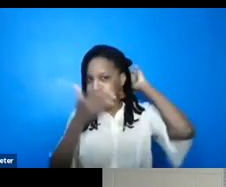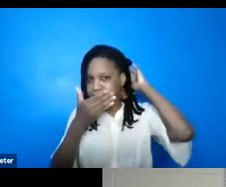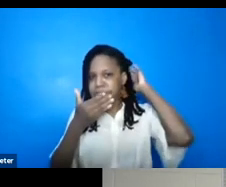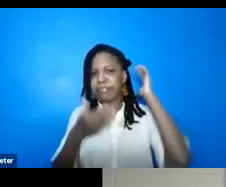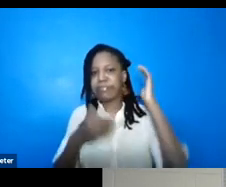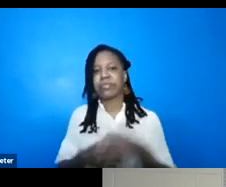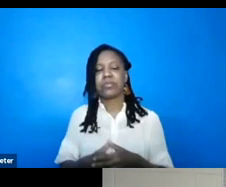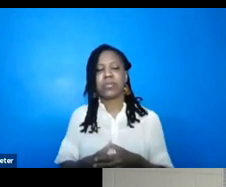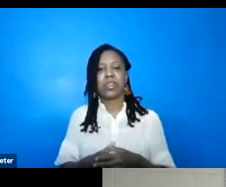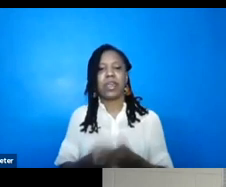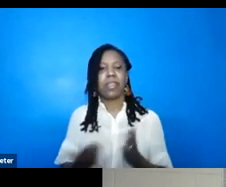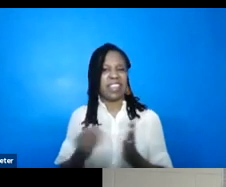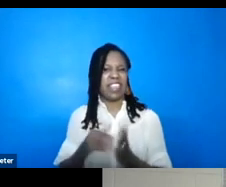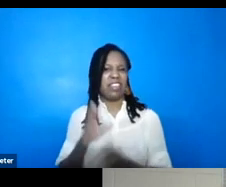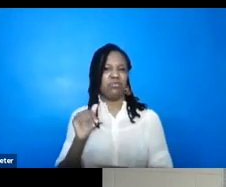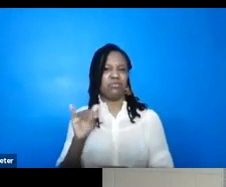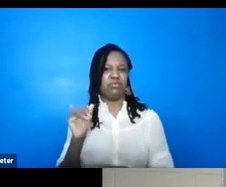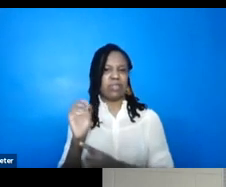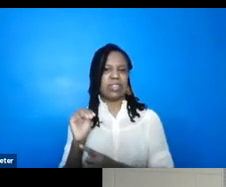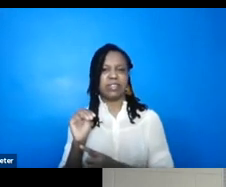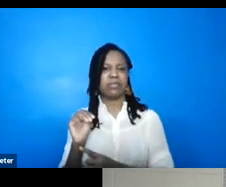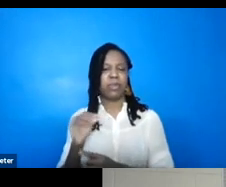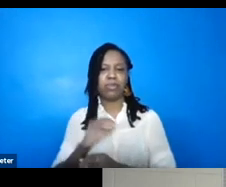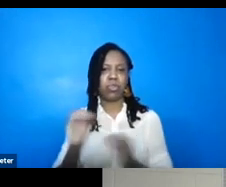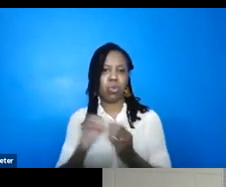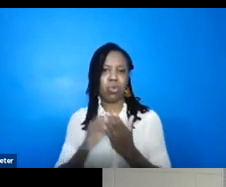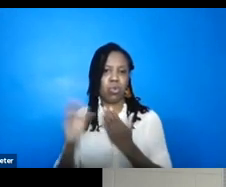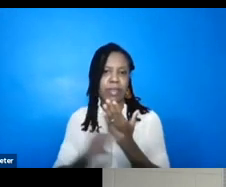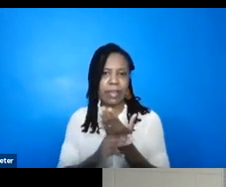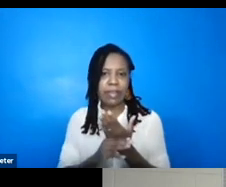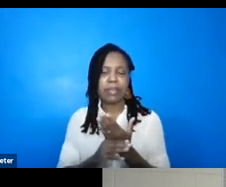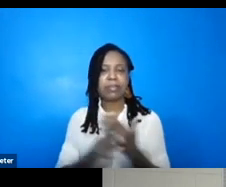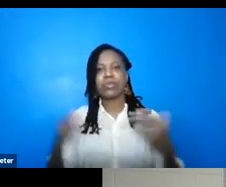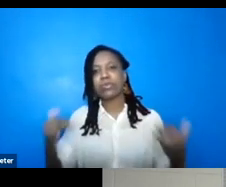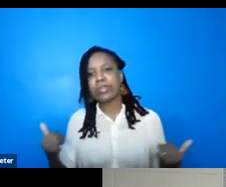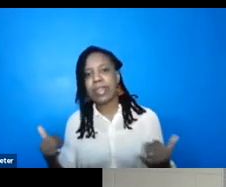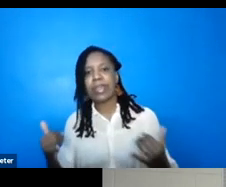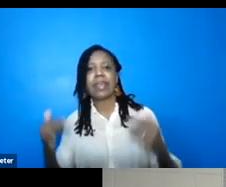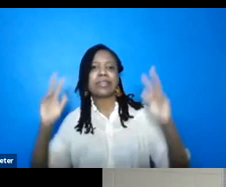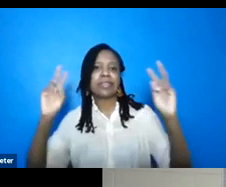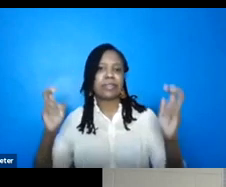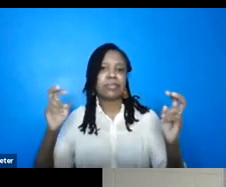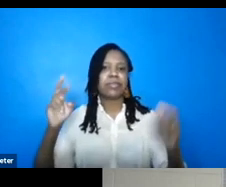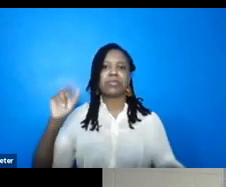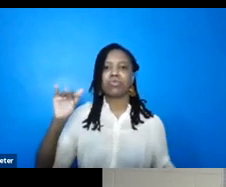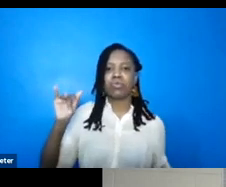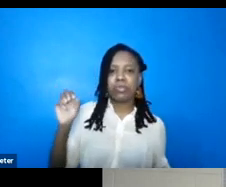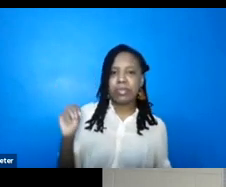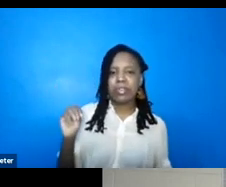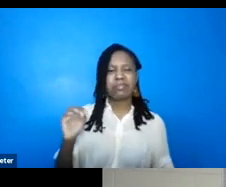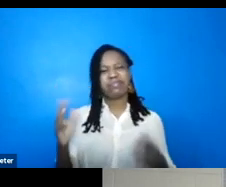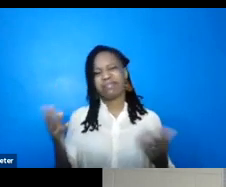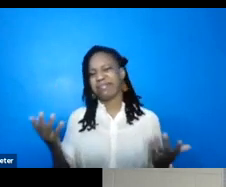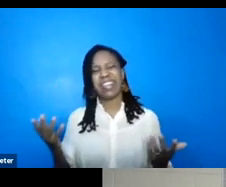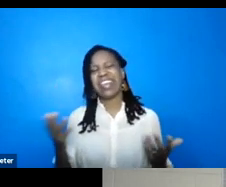we don't, again, it's not like we have curriculum, right, that we're going in there to like talk about this, but it naturally comes up in our conversations, right? It's part